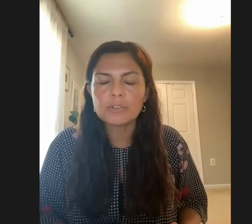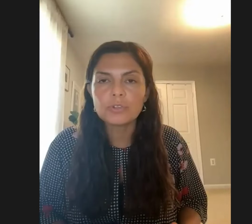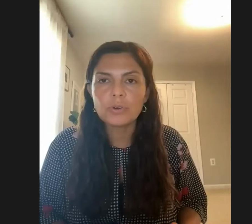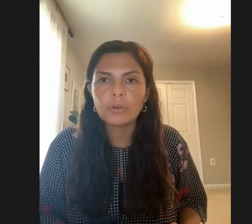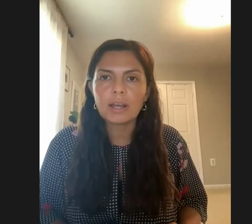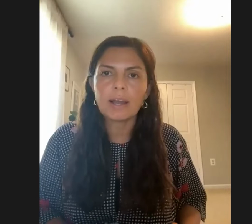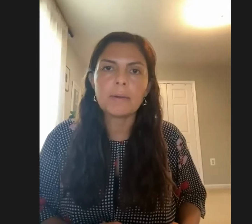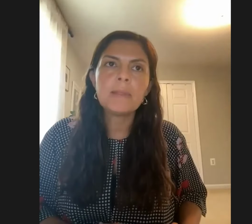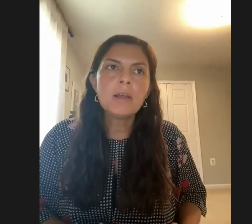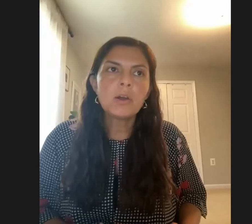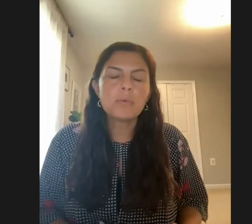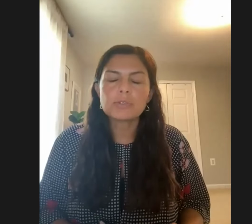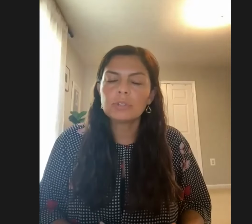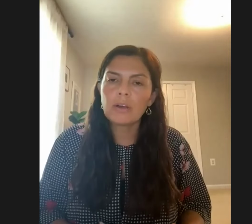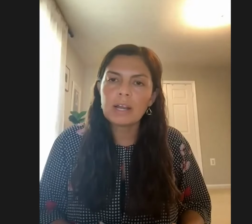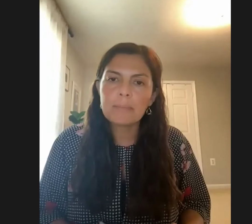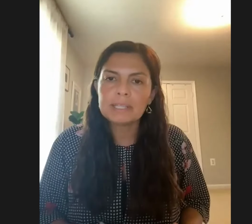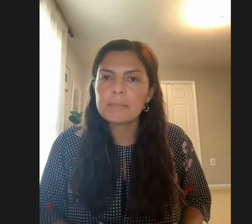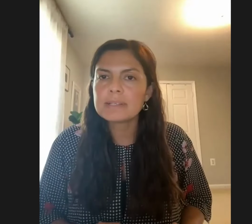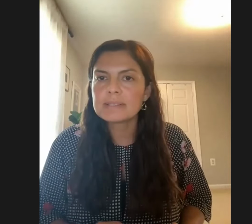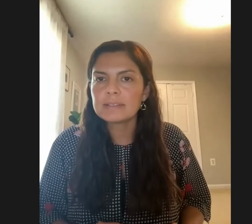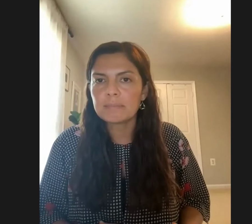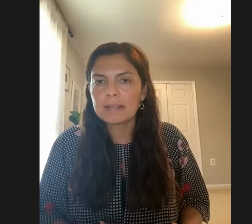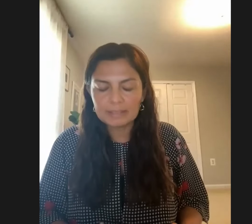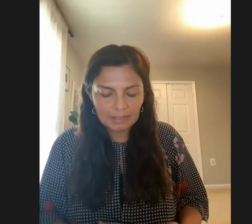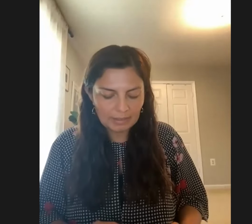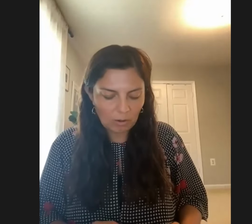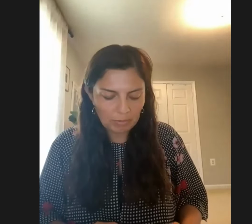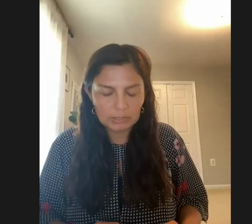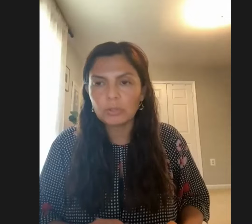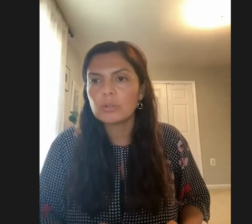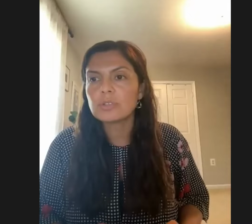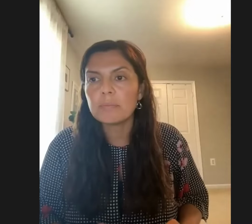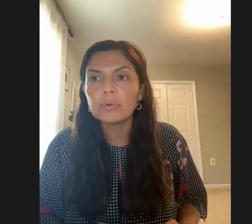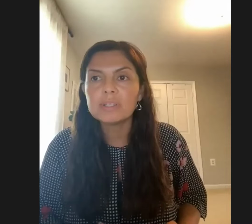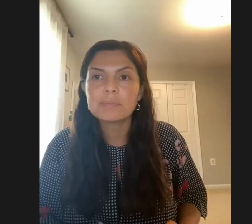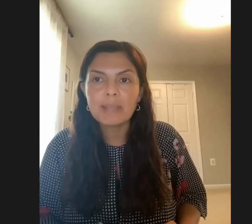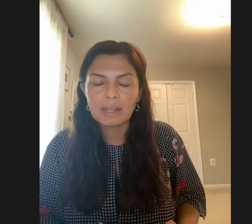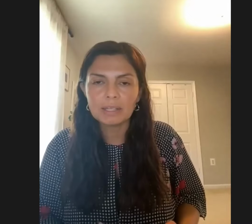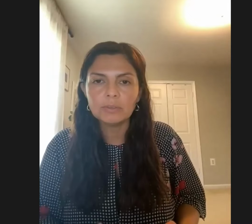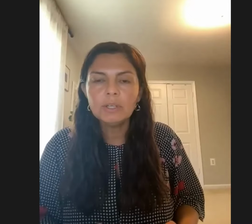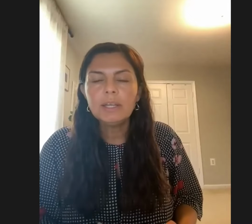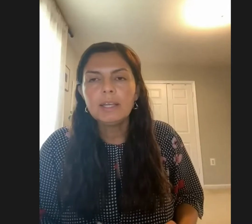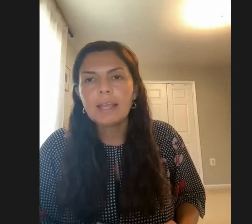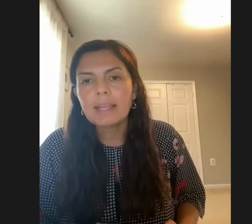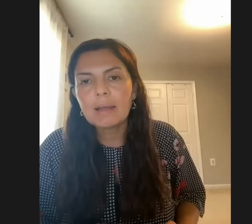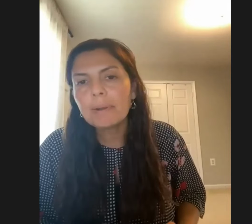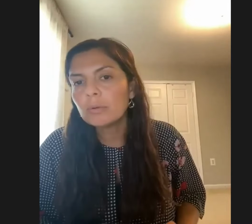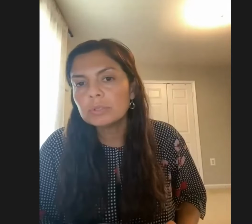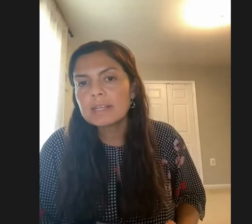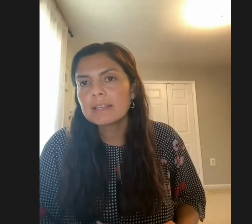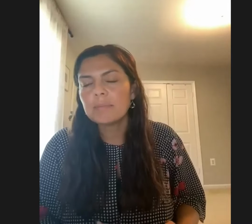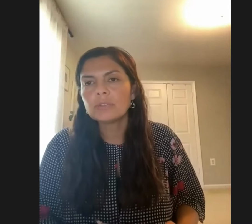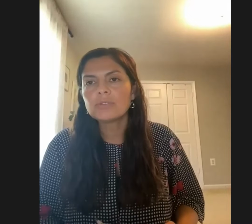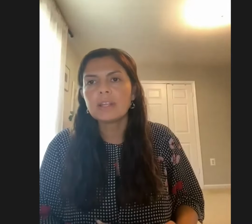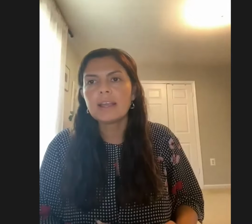course, the continuity of service is one of the main problems after